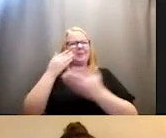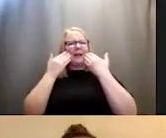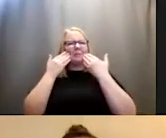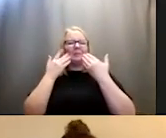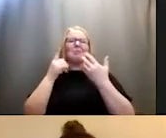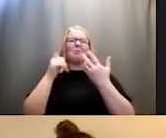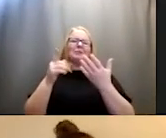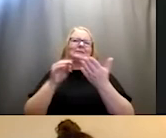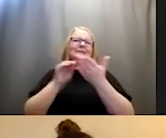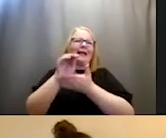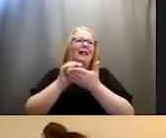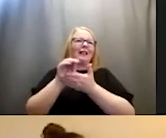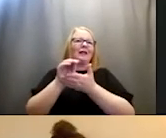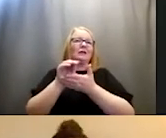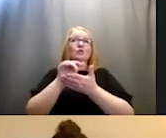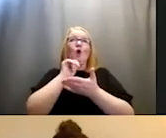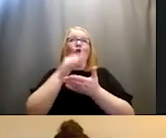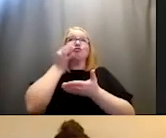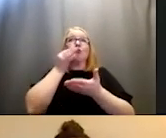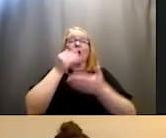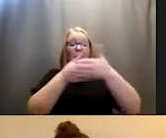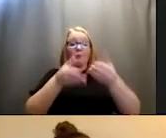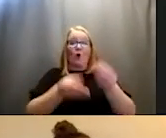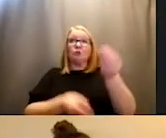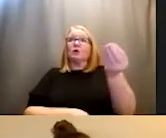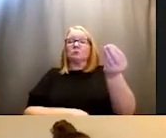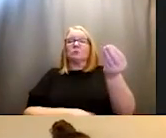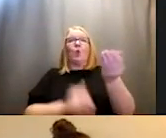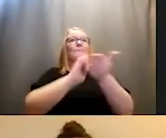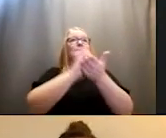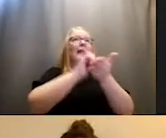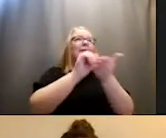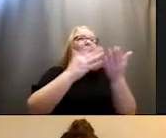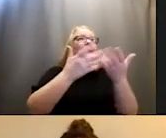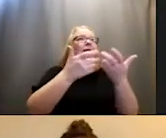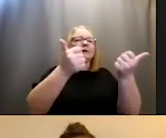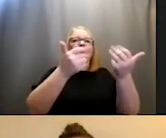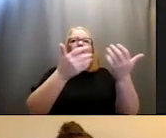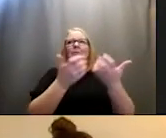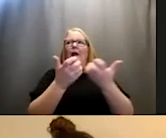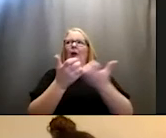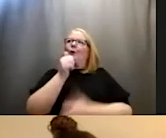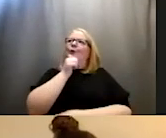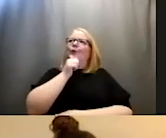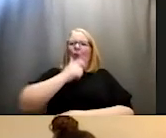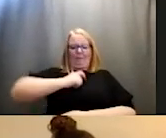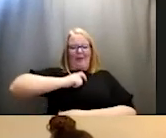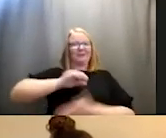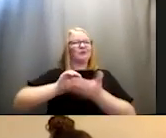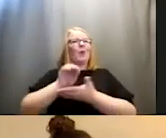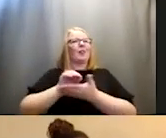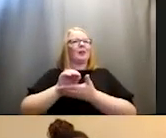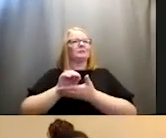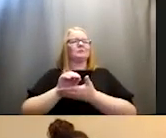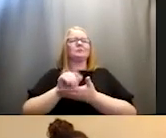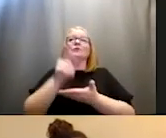sale. So it wasn't just the products themselves, it wasn't just the marketing, it was who sold them to you. So the main place that you would buy these